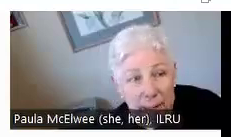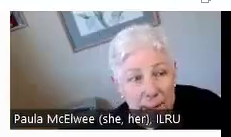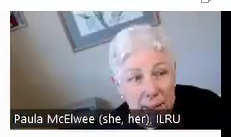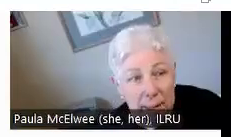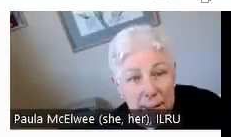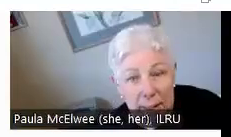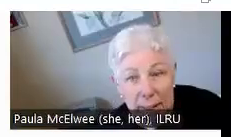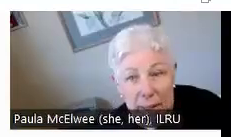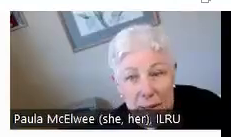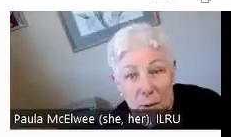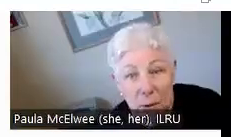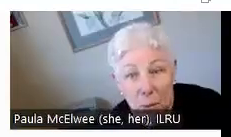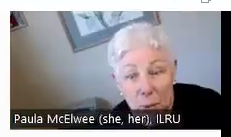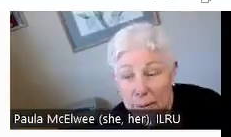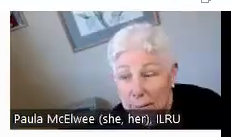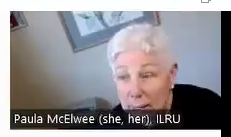Okay.